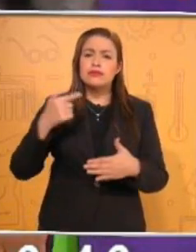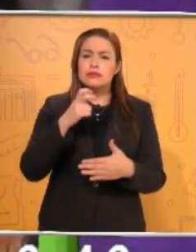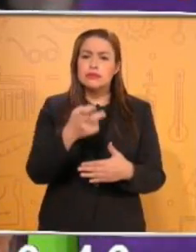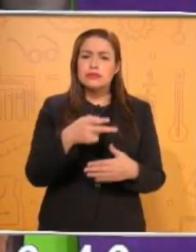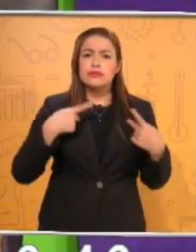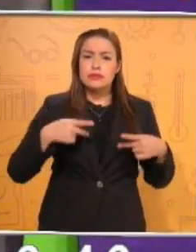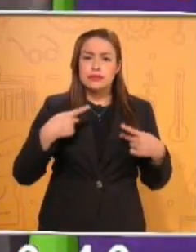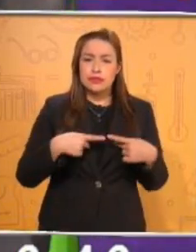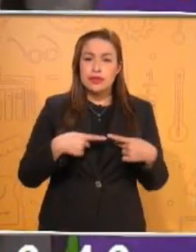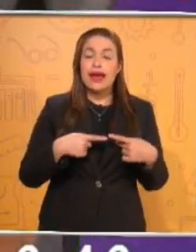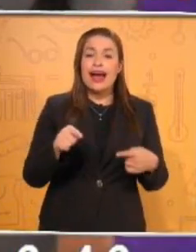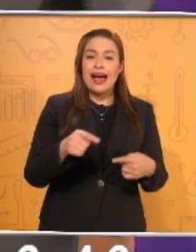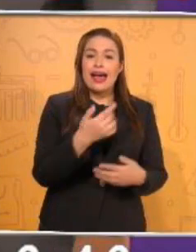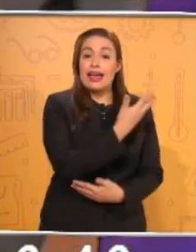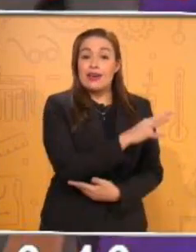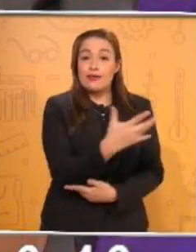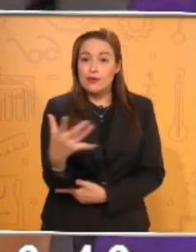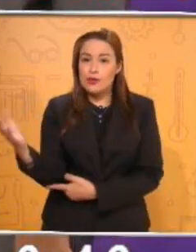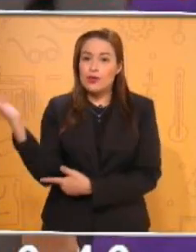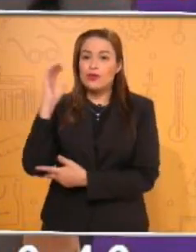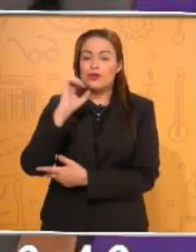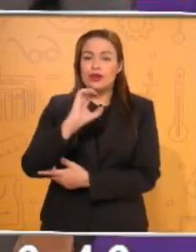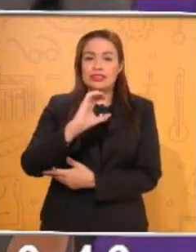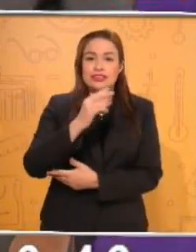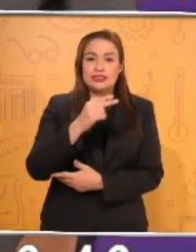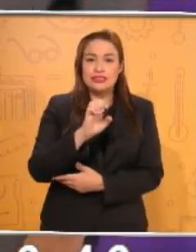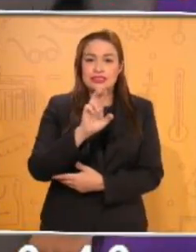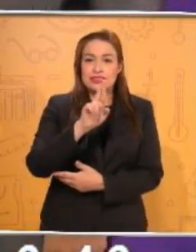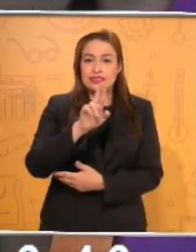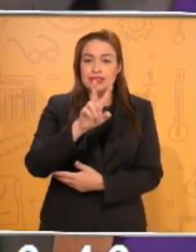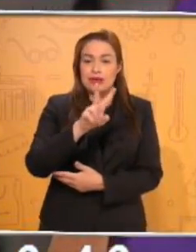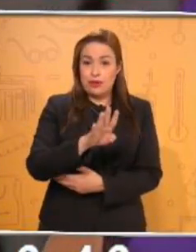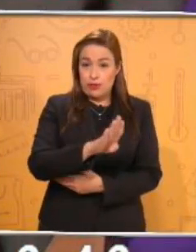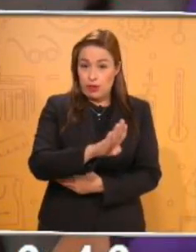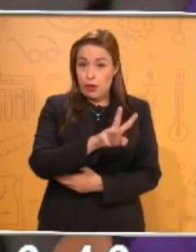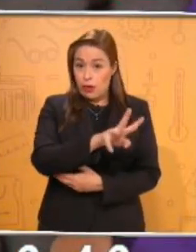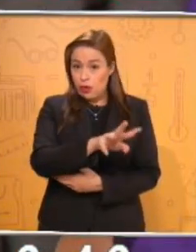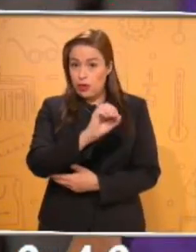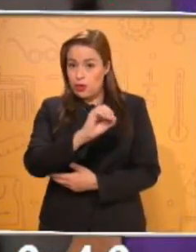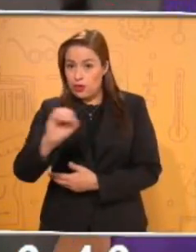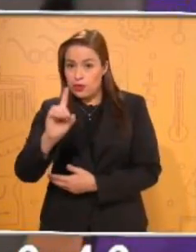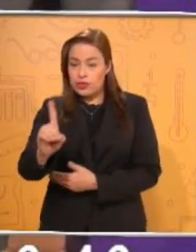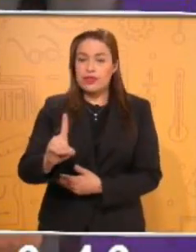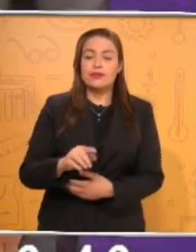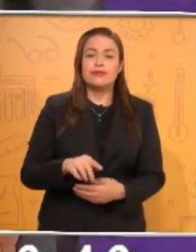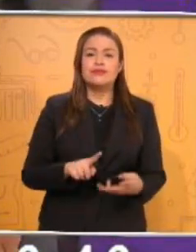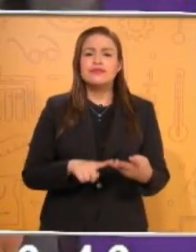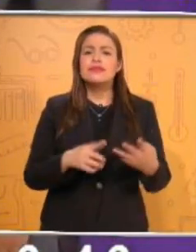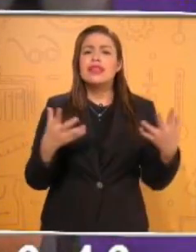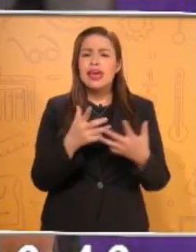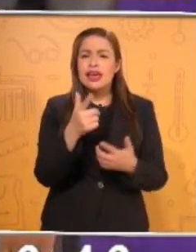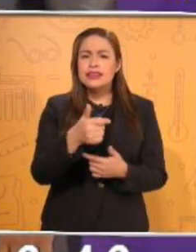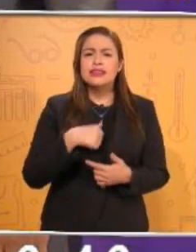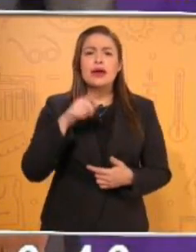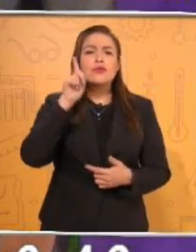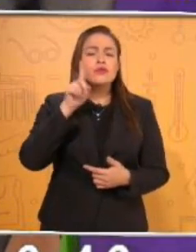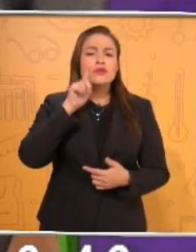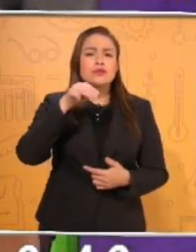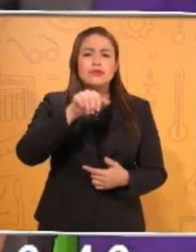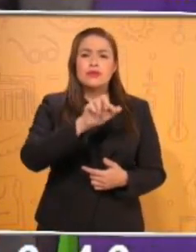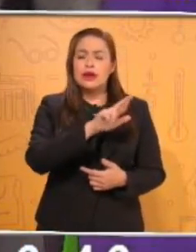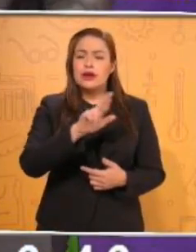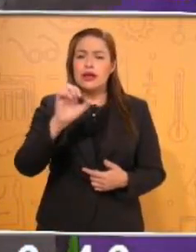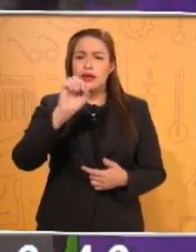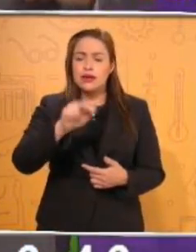In the Sherwood Forest. Number 3, what was Marian doing? She was brushing her